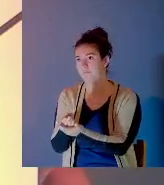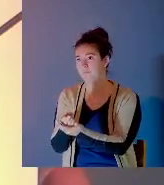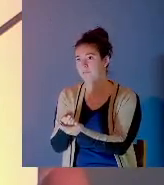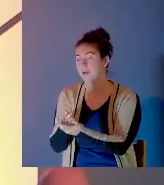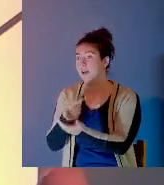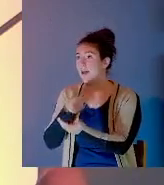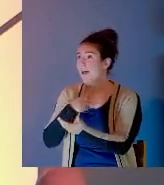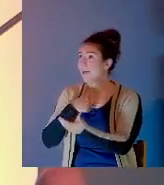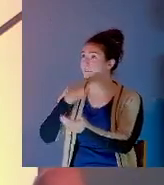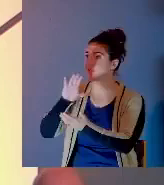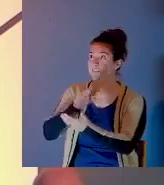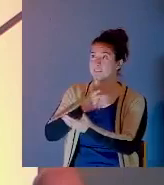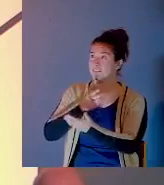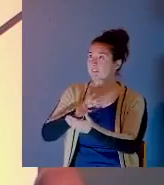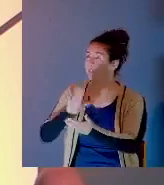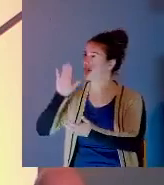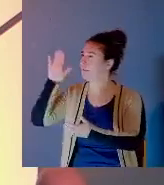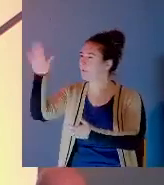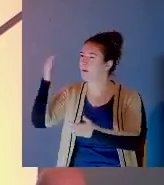of God.